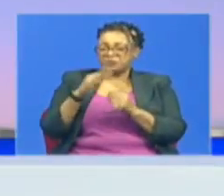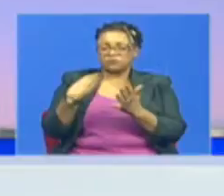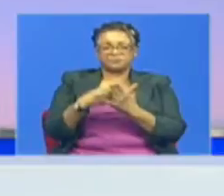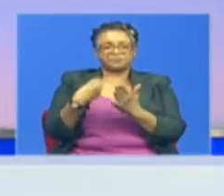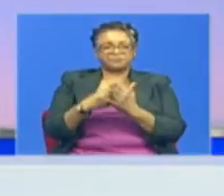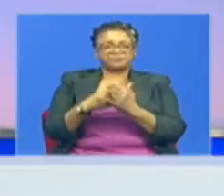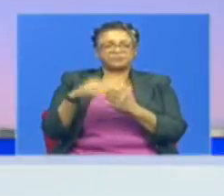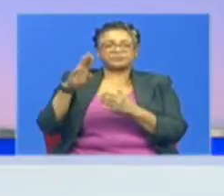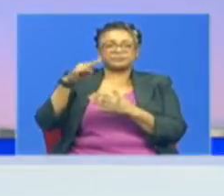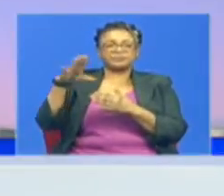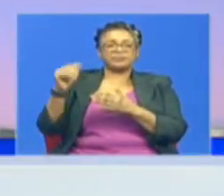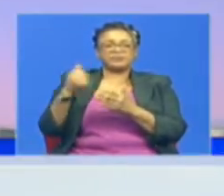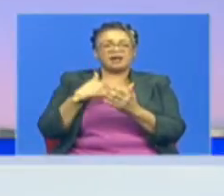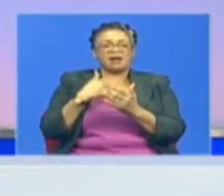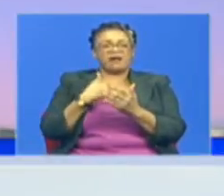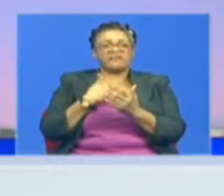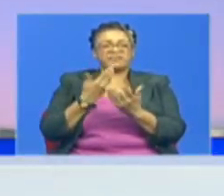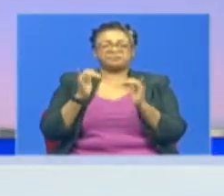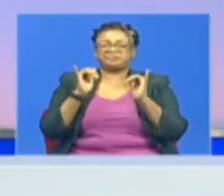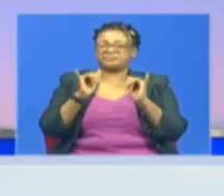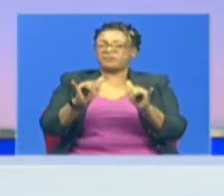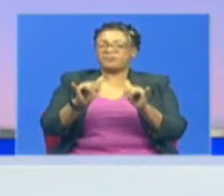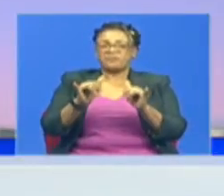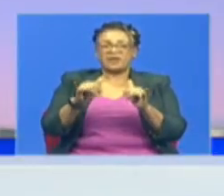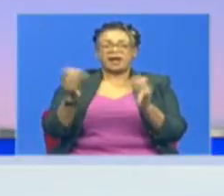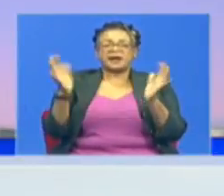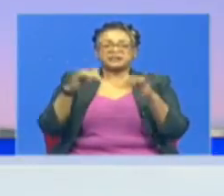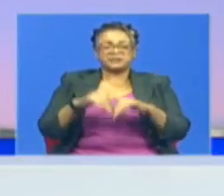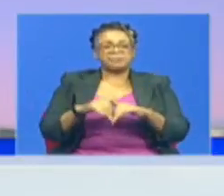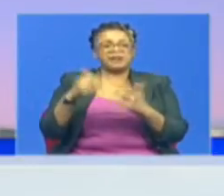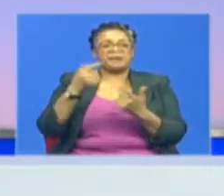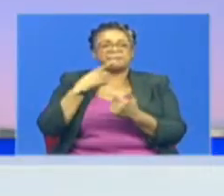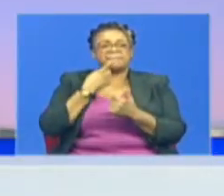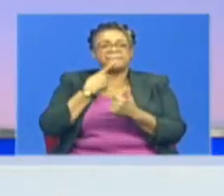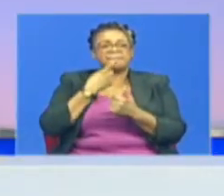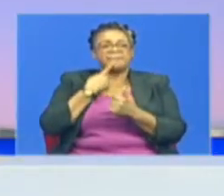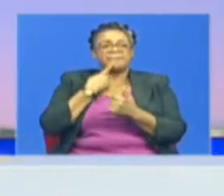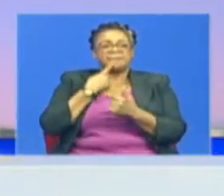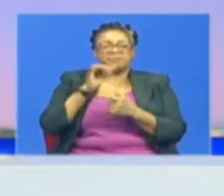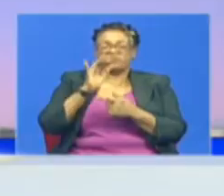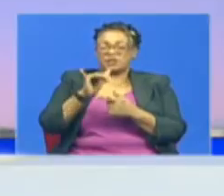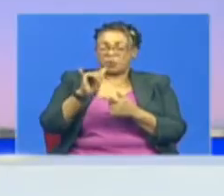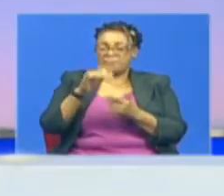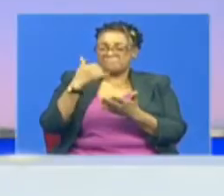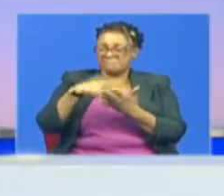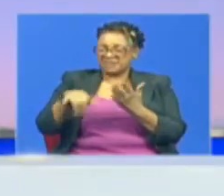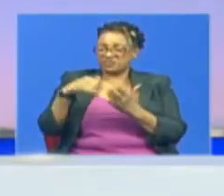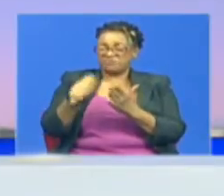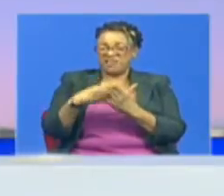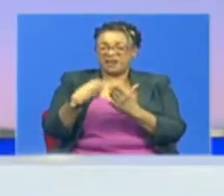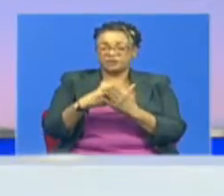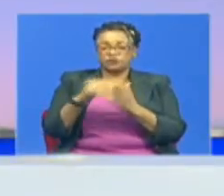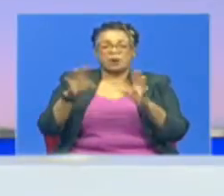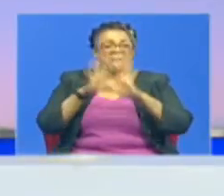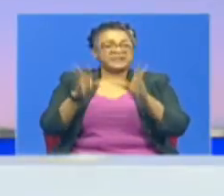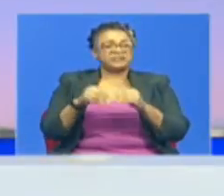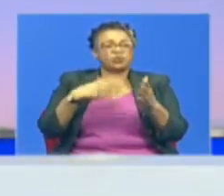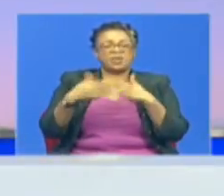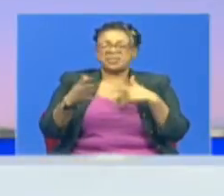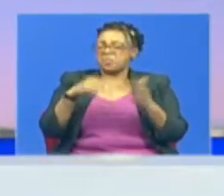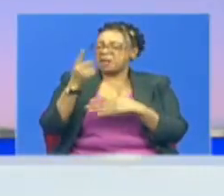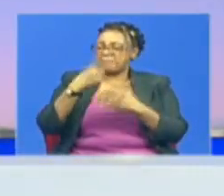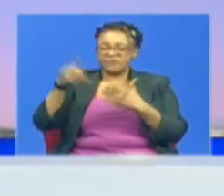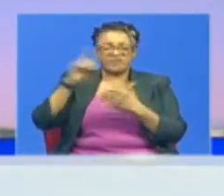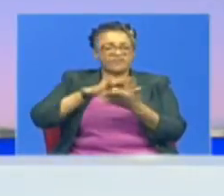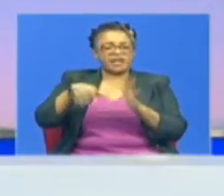who spent the night at the assembly claimed their counterparts wanted to pass the financial year budget without the approval of the